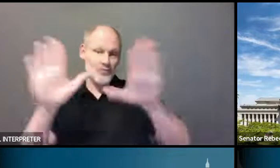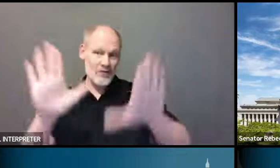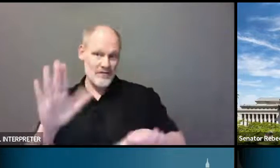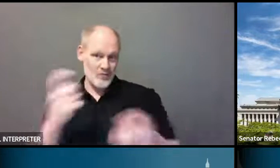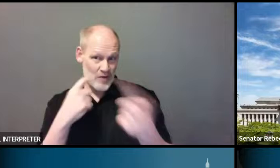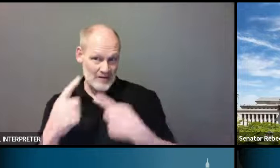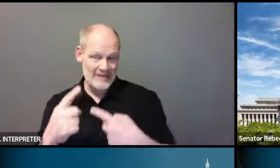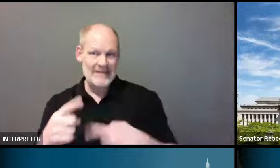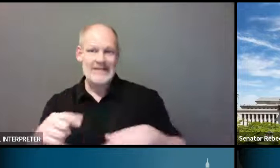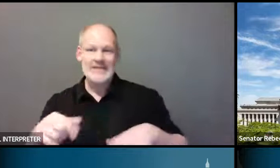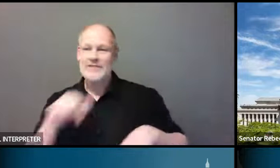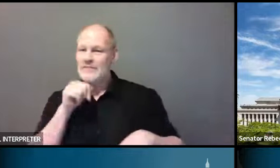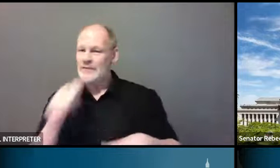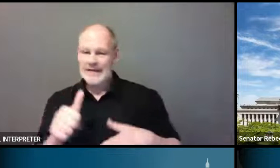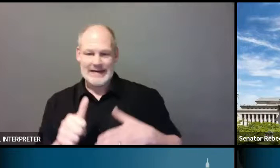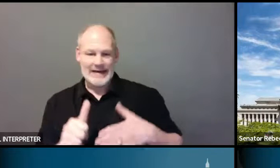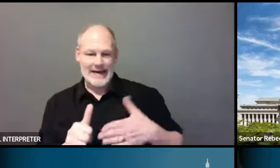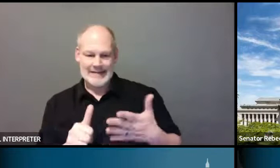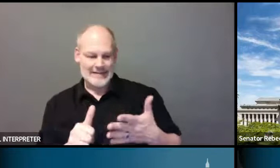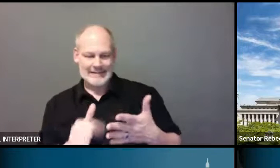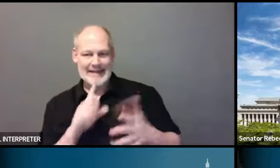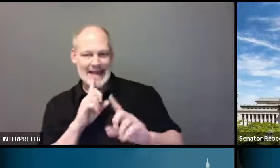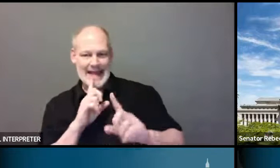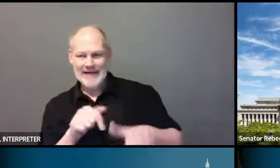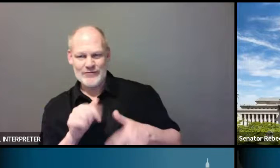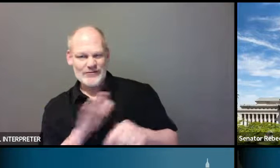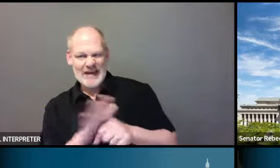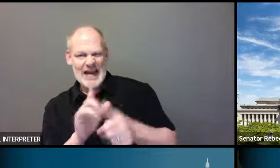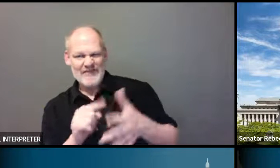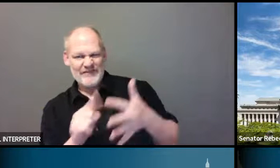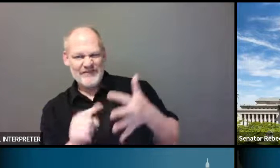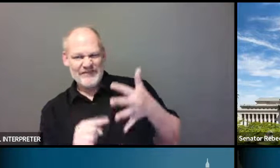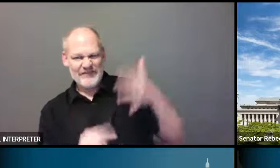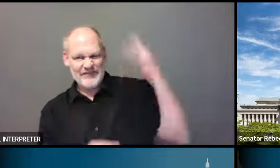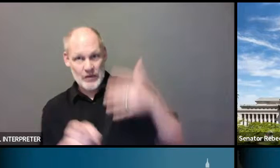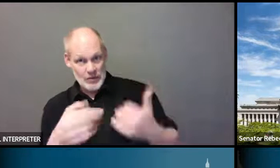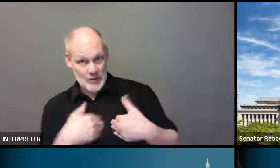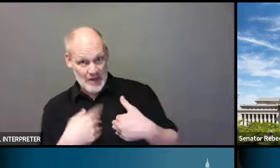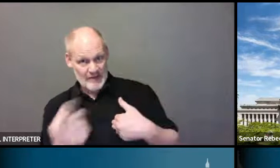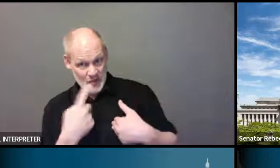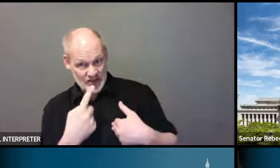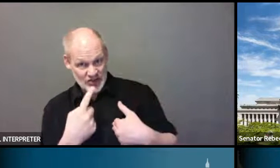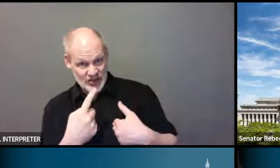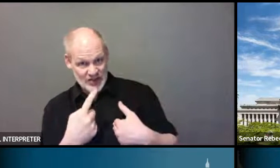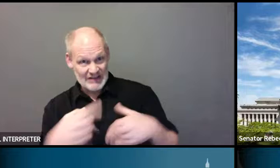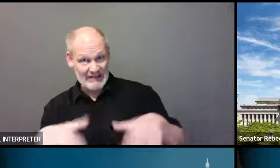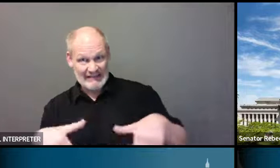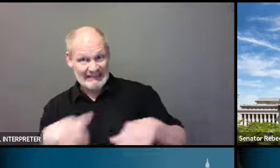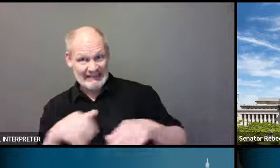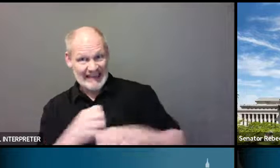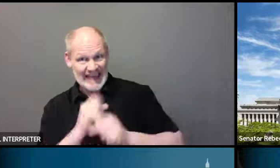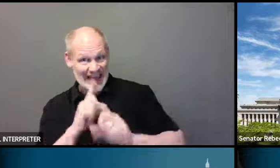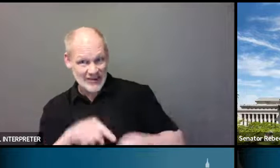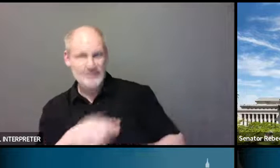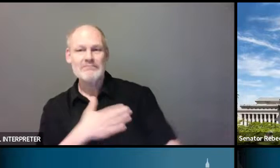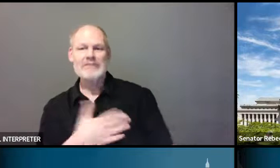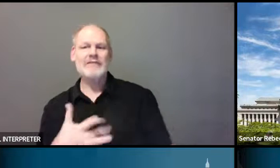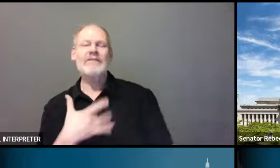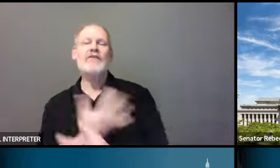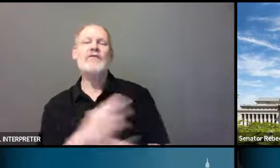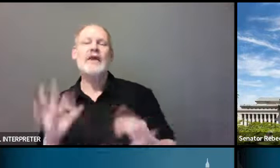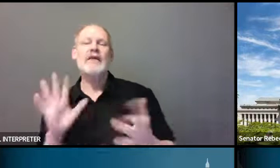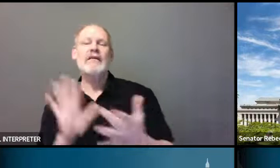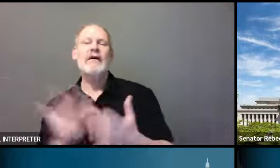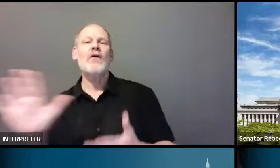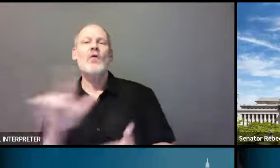not get to anywhere near enough for answering all of them. So if you have a question that went unanswered, please feel free to reach out to your